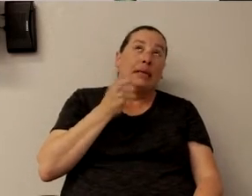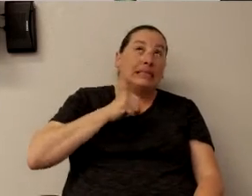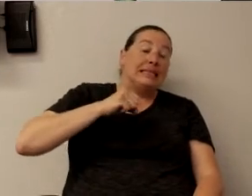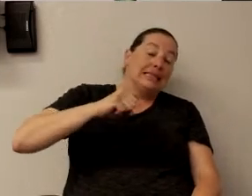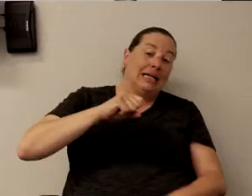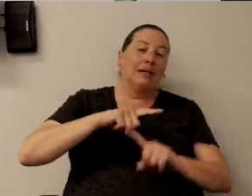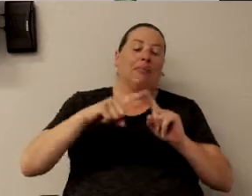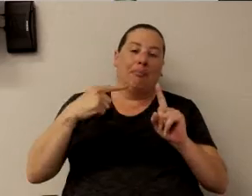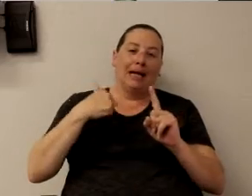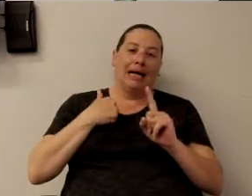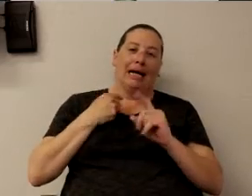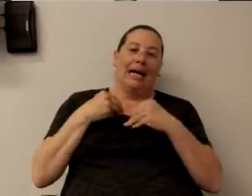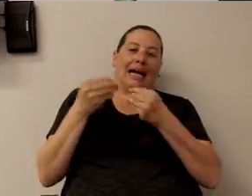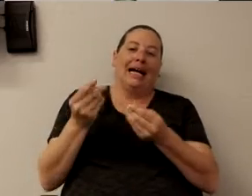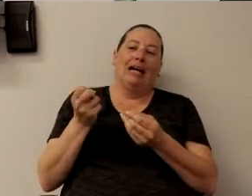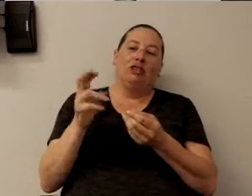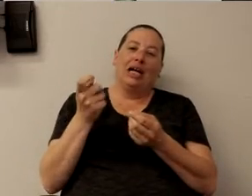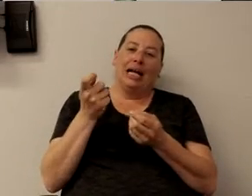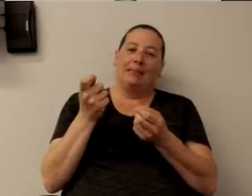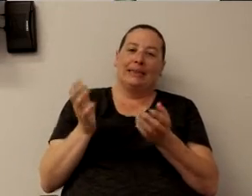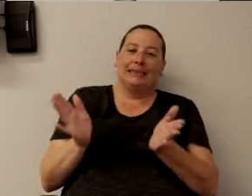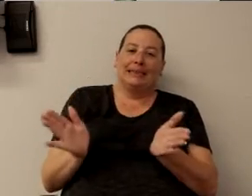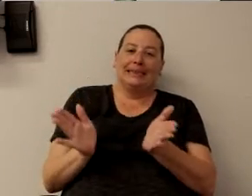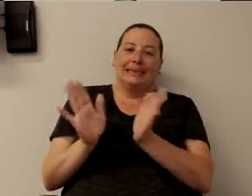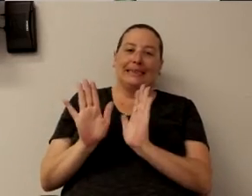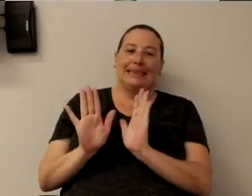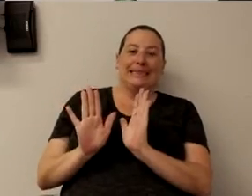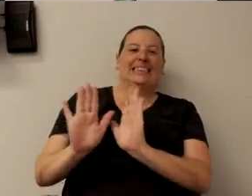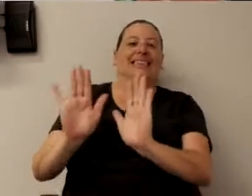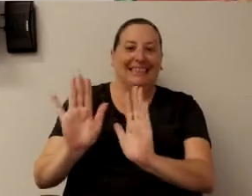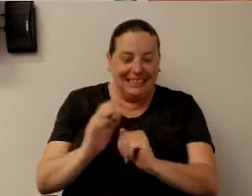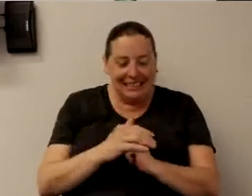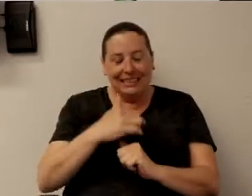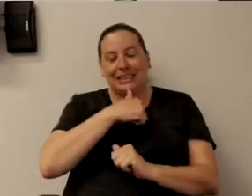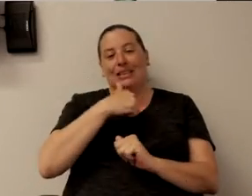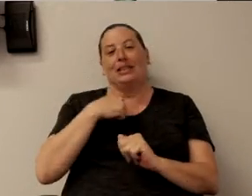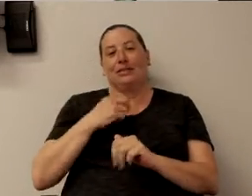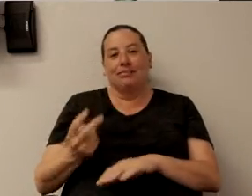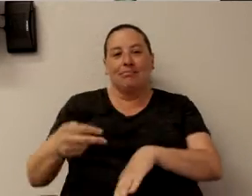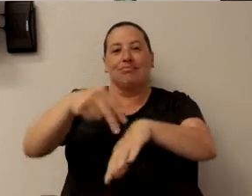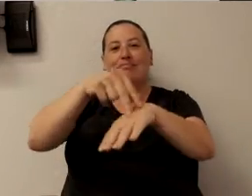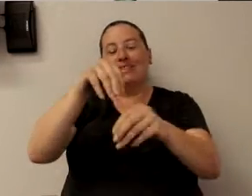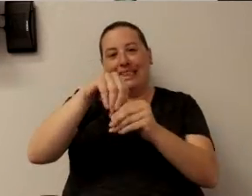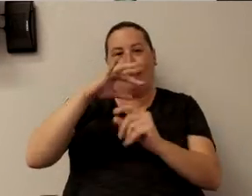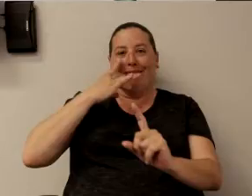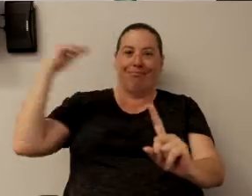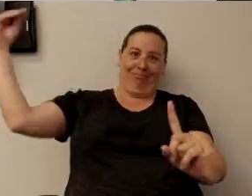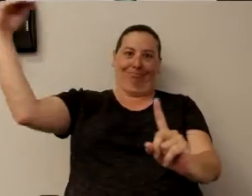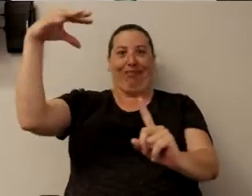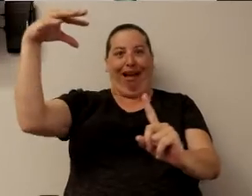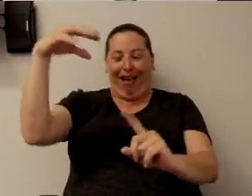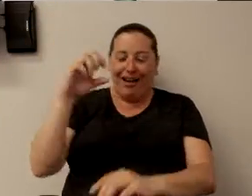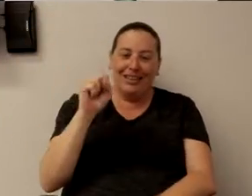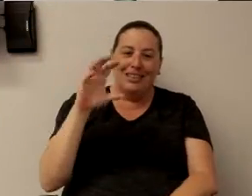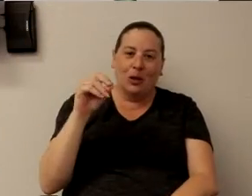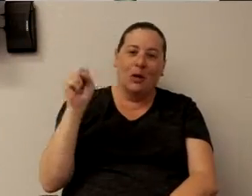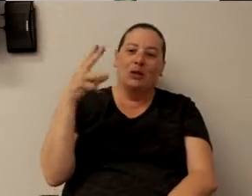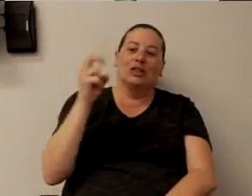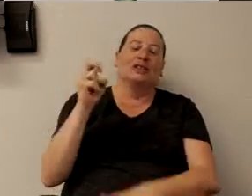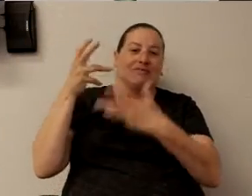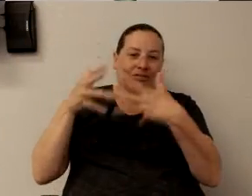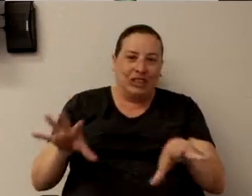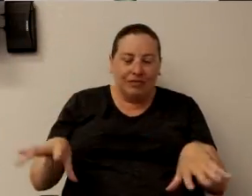her a nice gentle support shove. We put her out there in the limelight, so she's done some